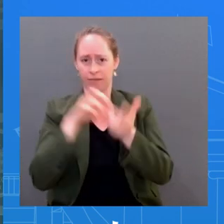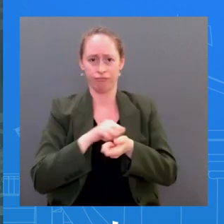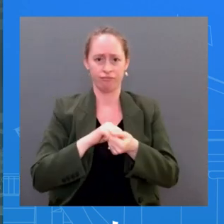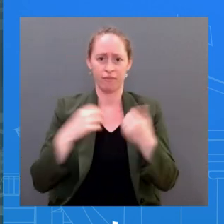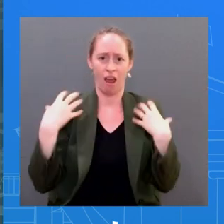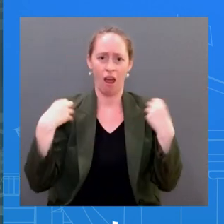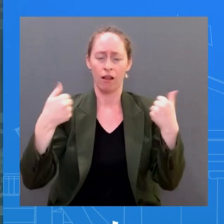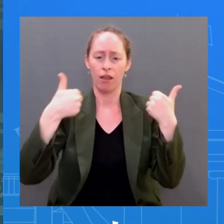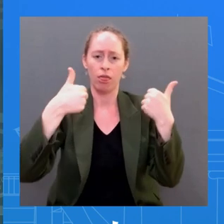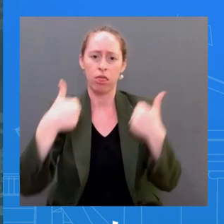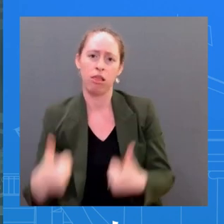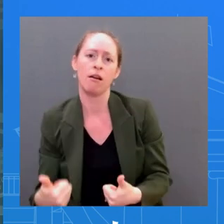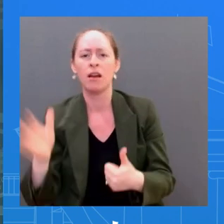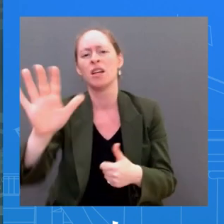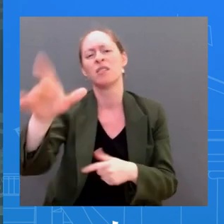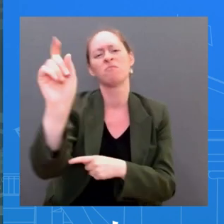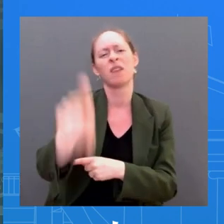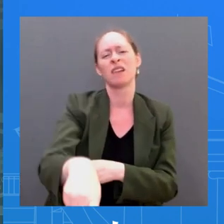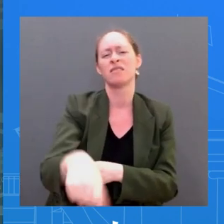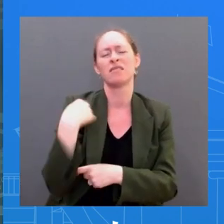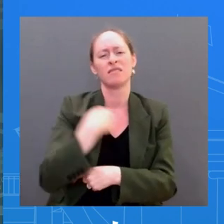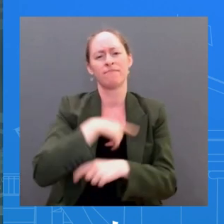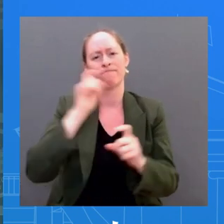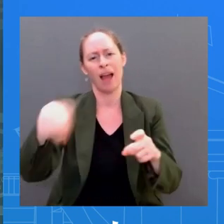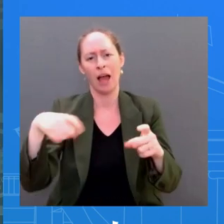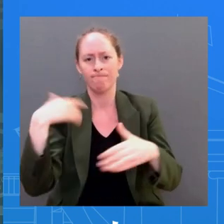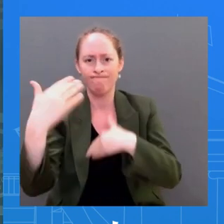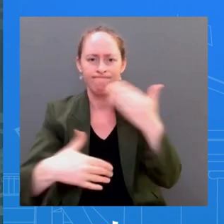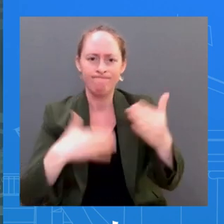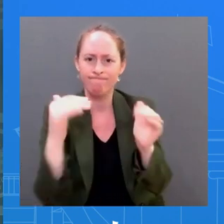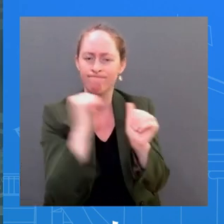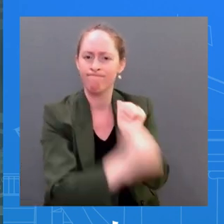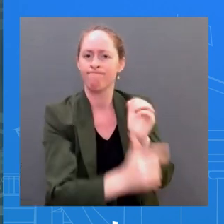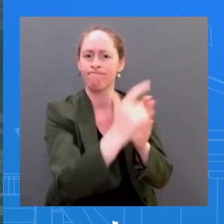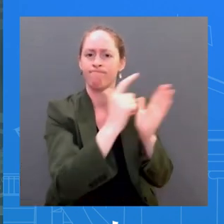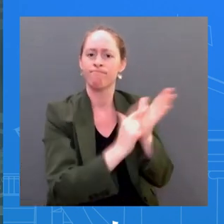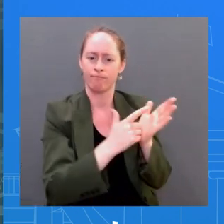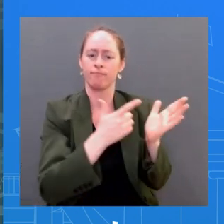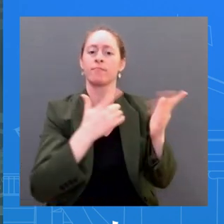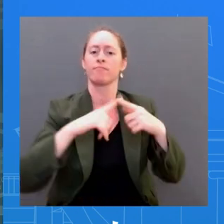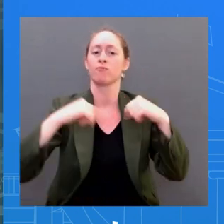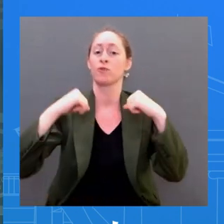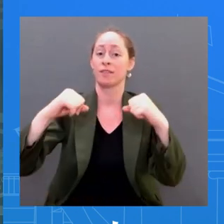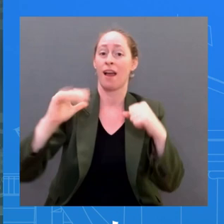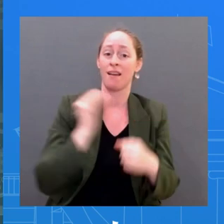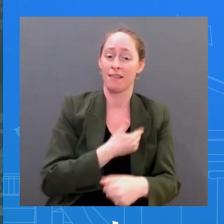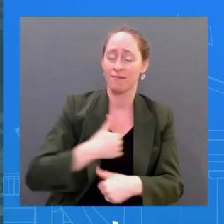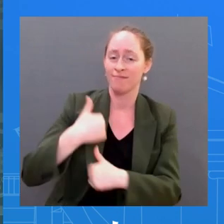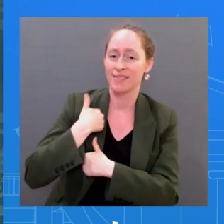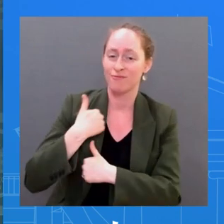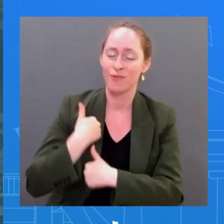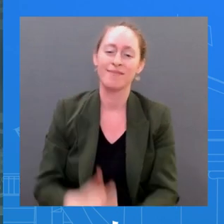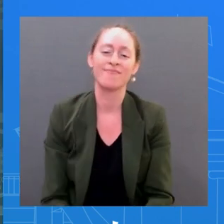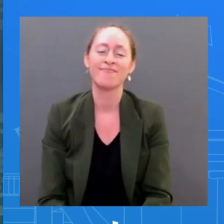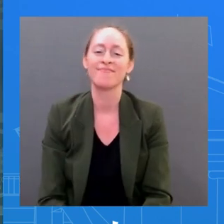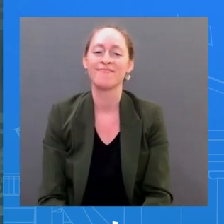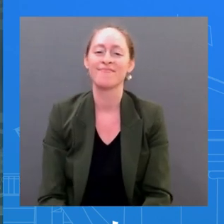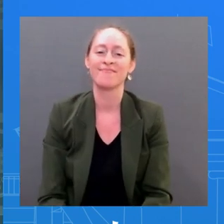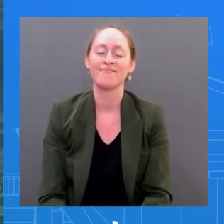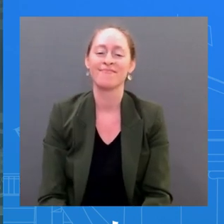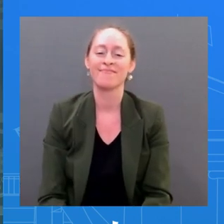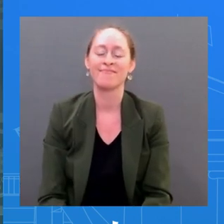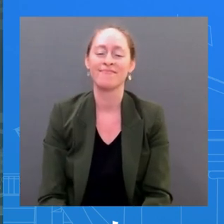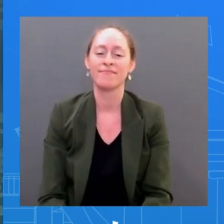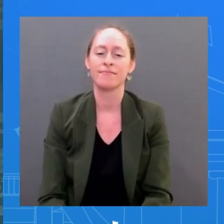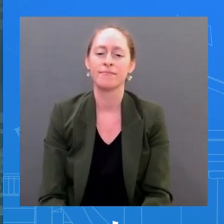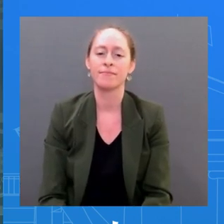veterans. Today, Congress took a major step forward. President Biden looks forward to final passage of this legislation